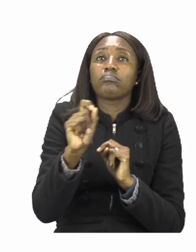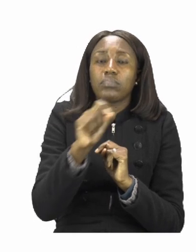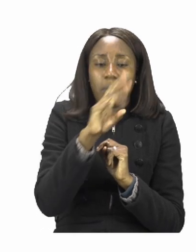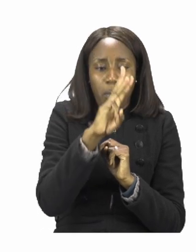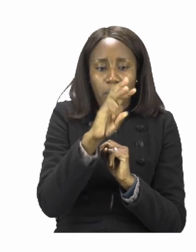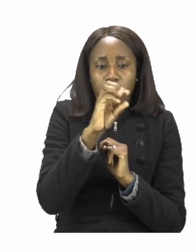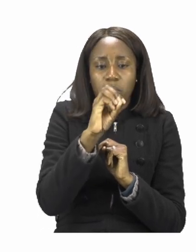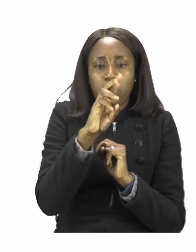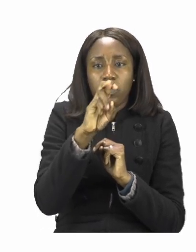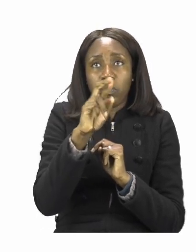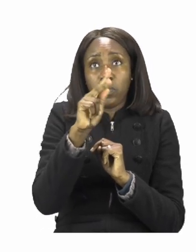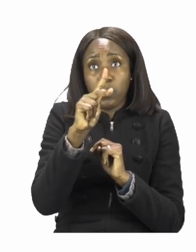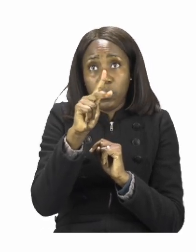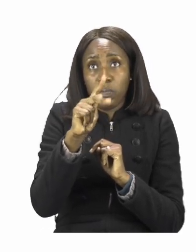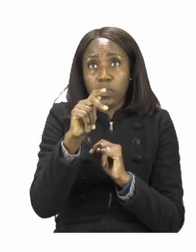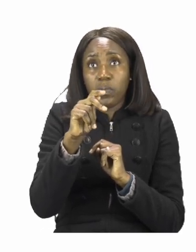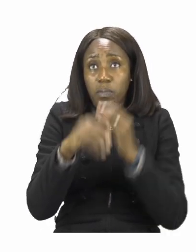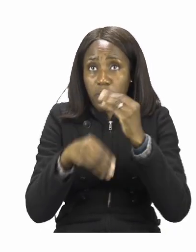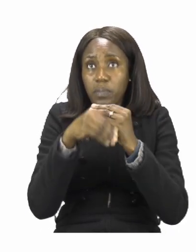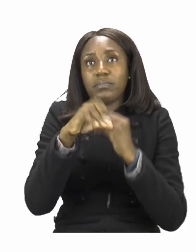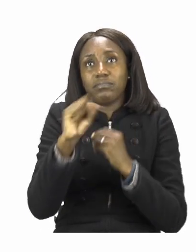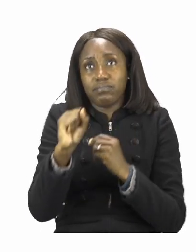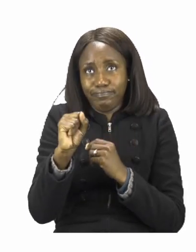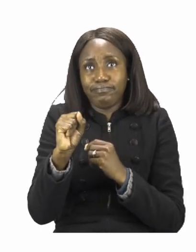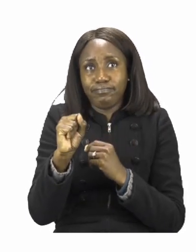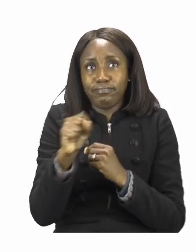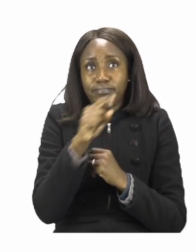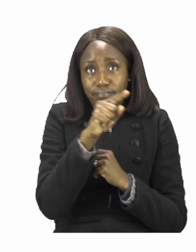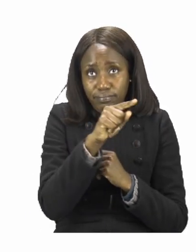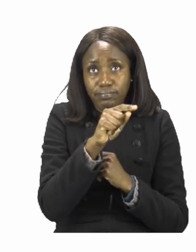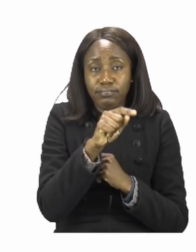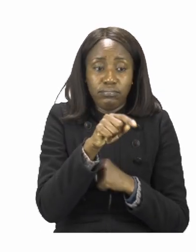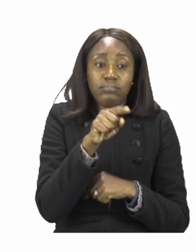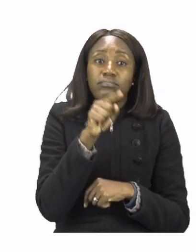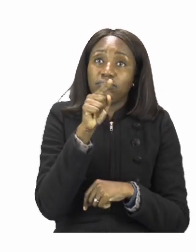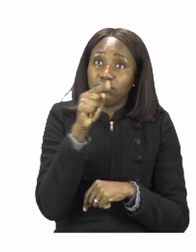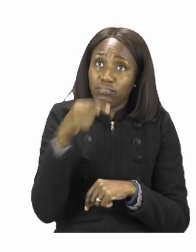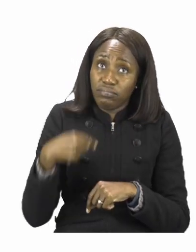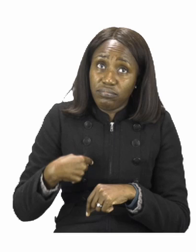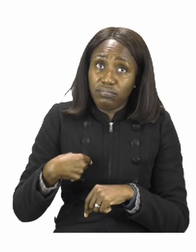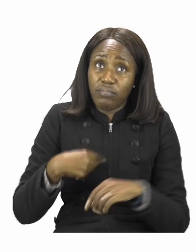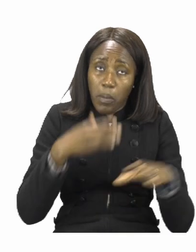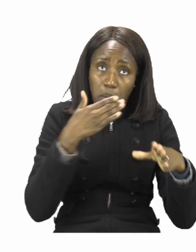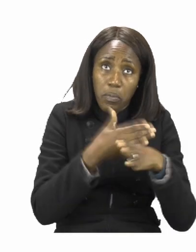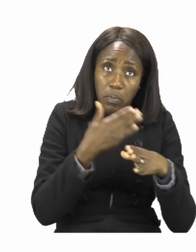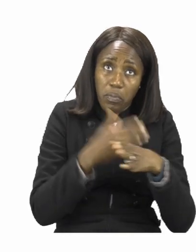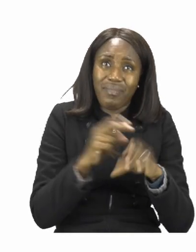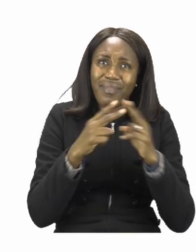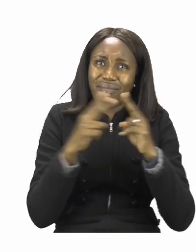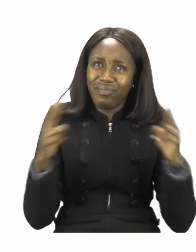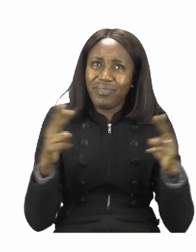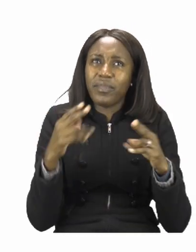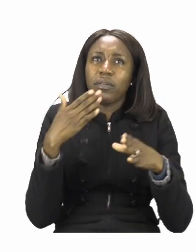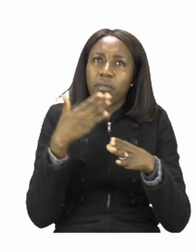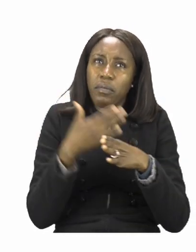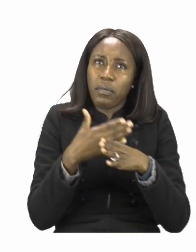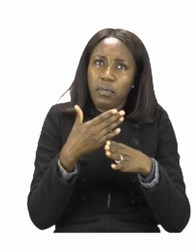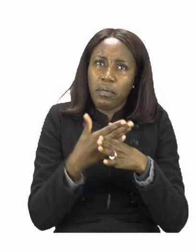to it when we write it on the space. Then it will now